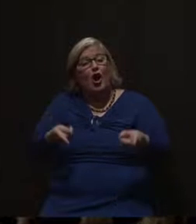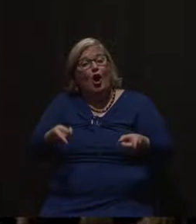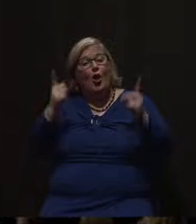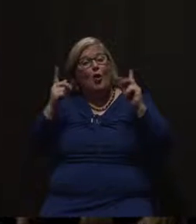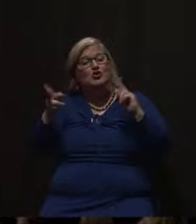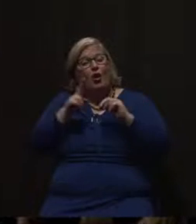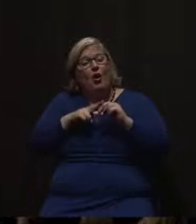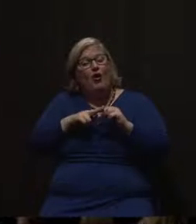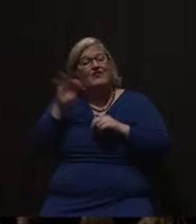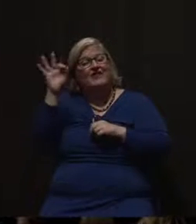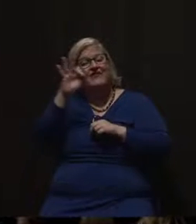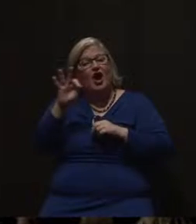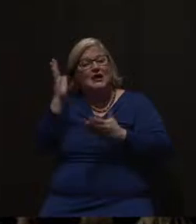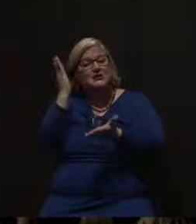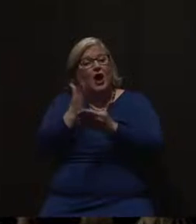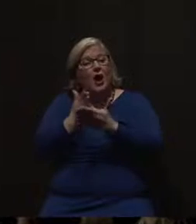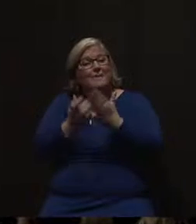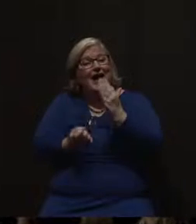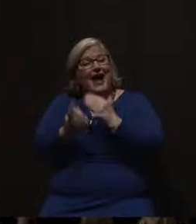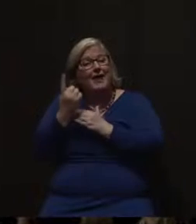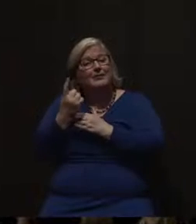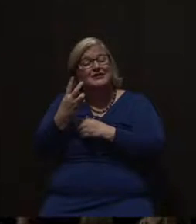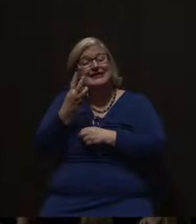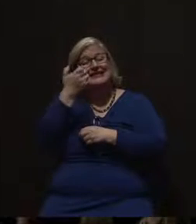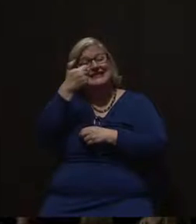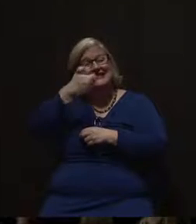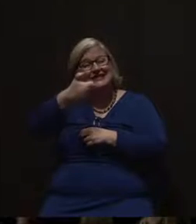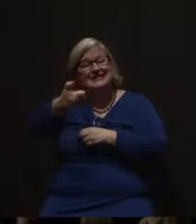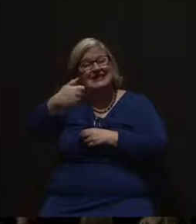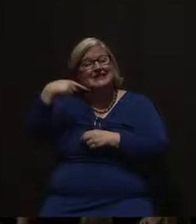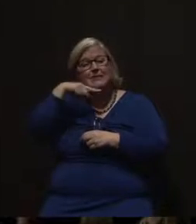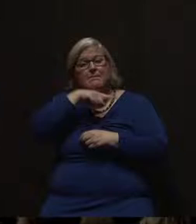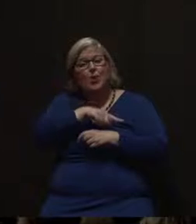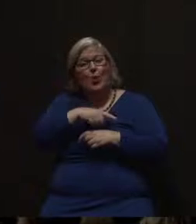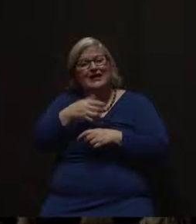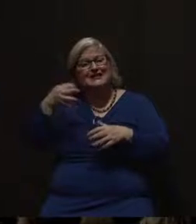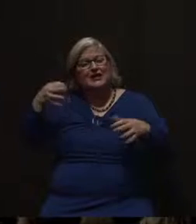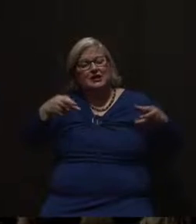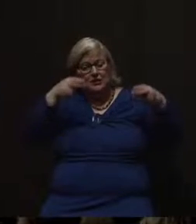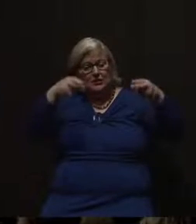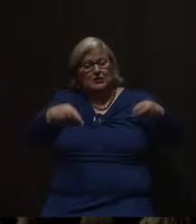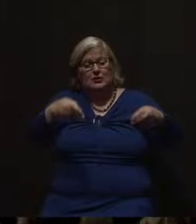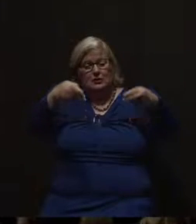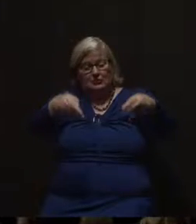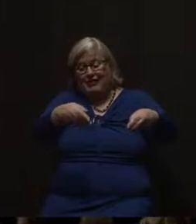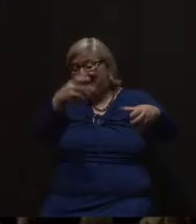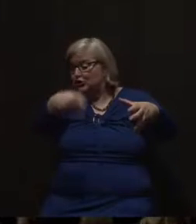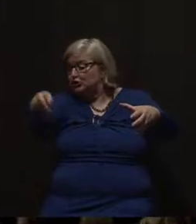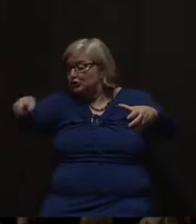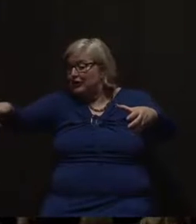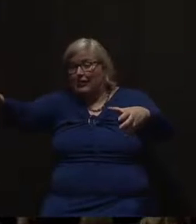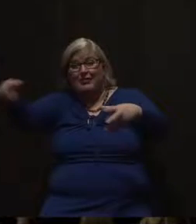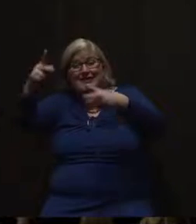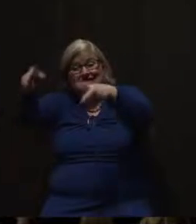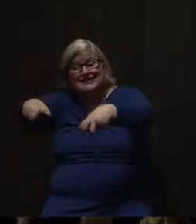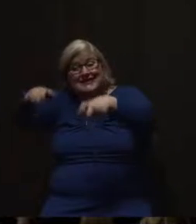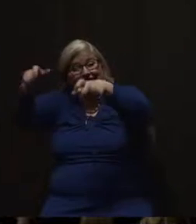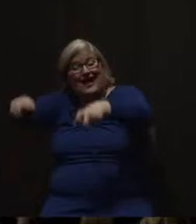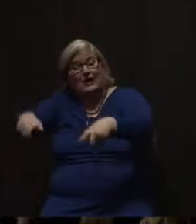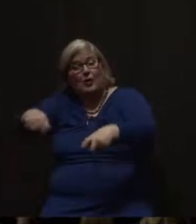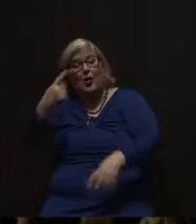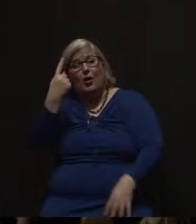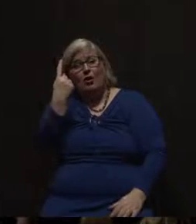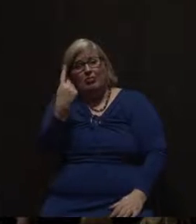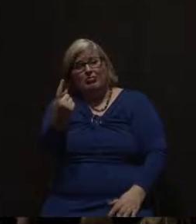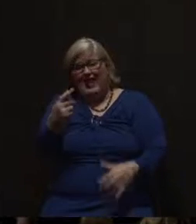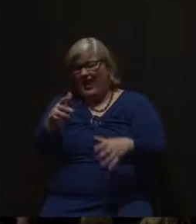an island, Atta. And they didn't eat each other, they didn't beat each other up. One of them fell down a cliff, broke his leg, and